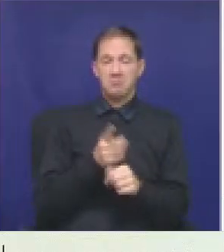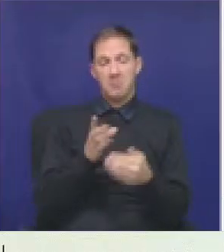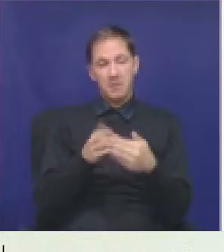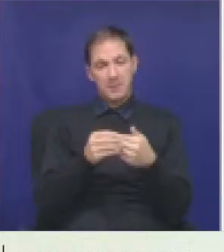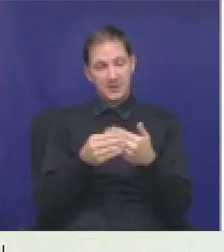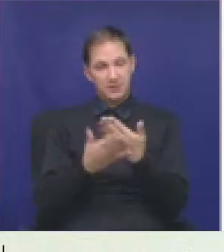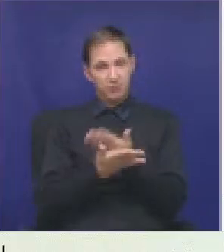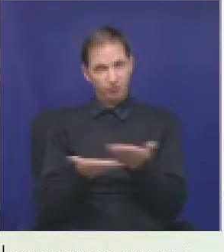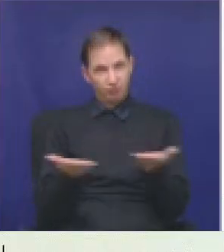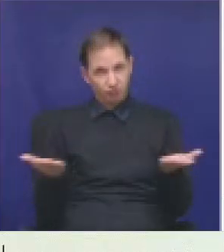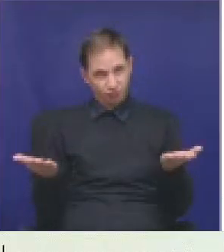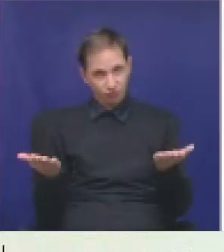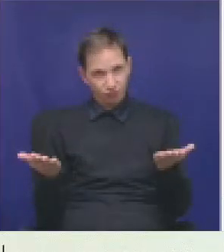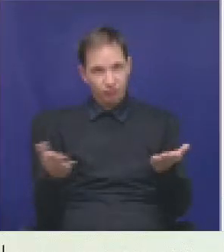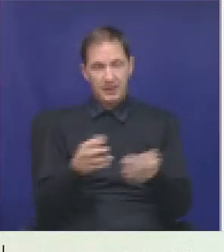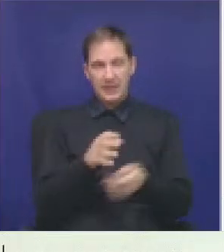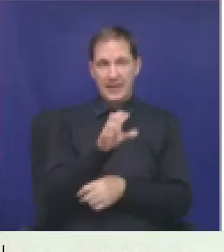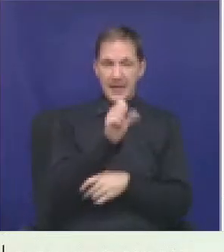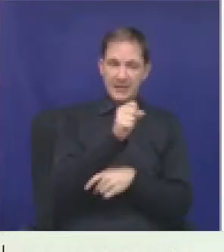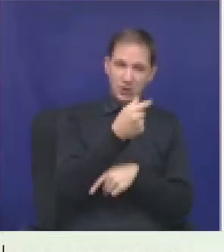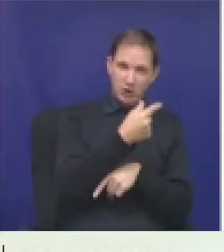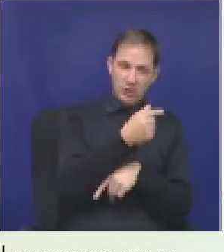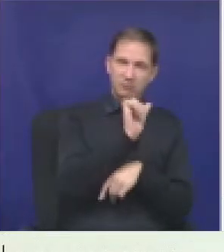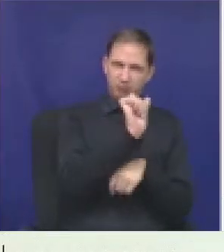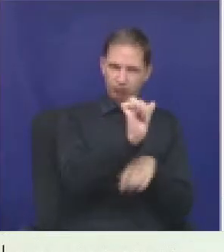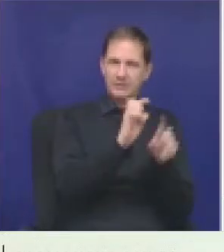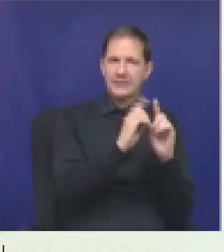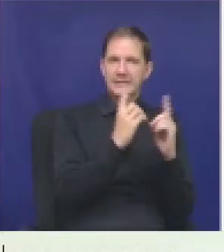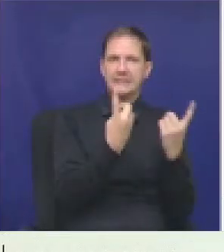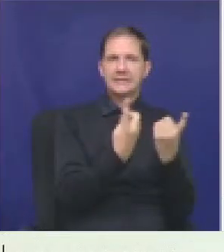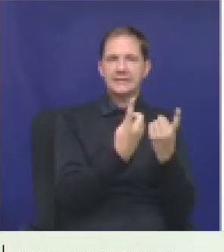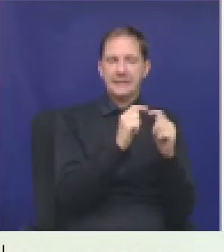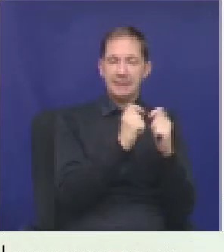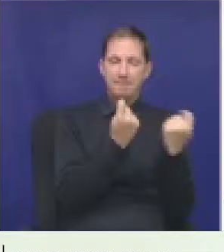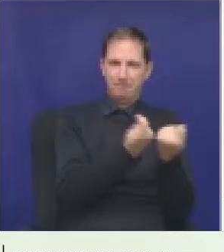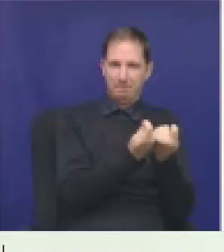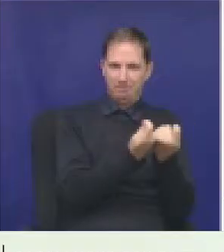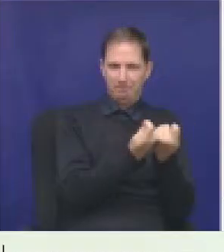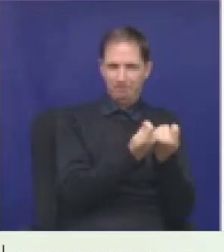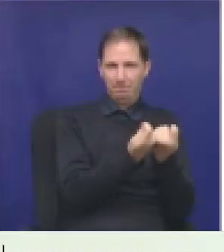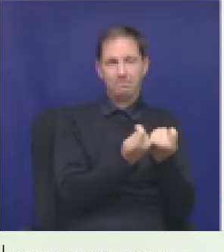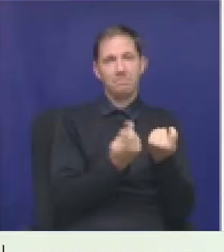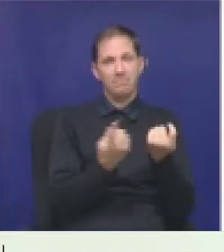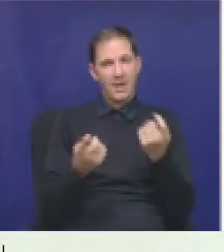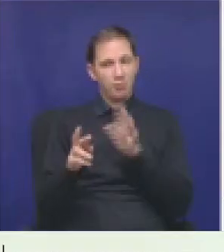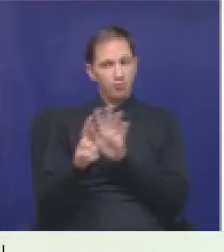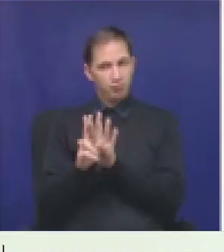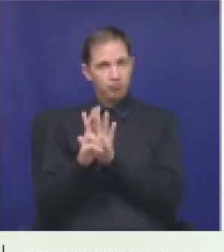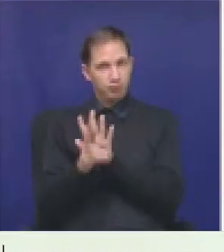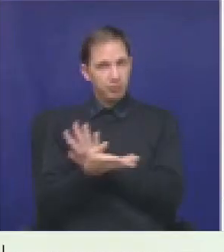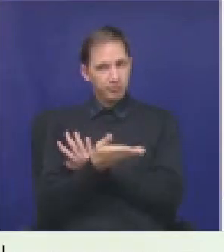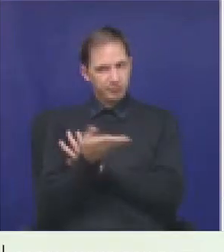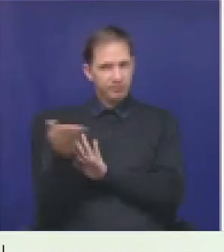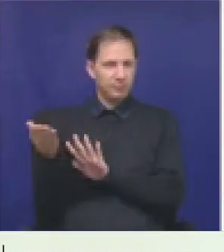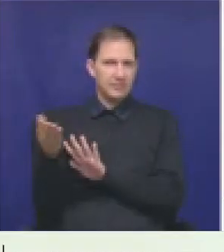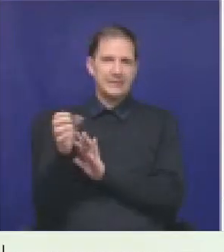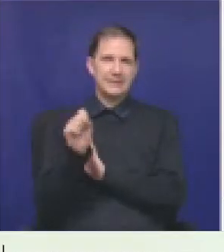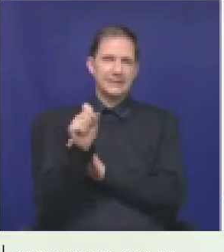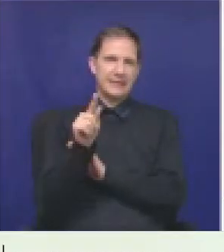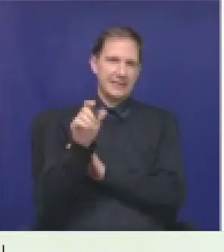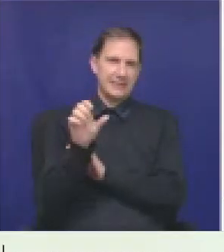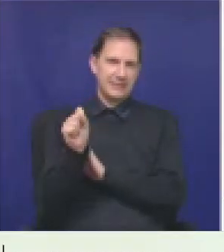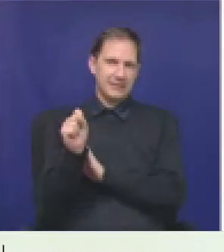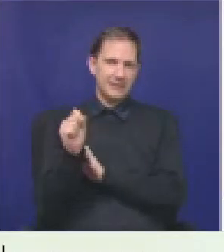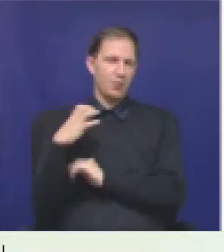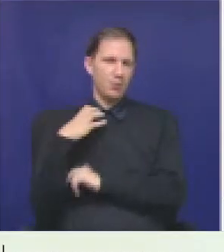Parliament, the SG and his team, joining us today, as well as our representatives from the Stats Council.